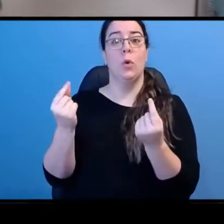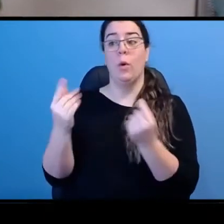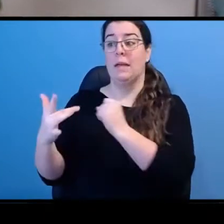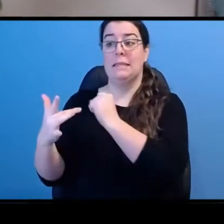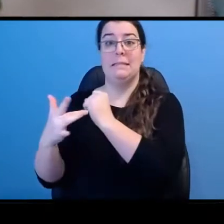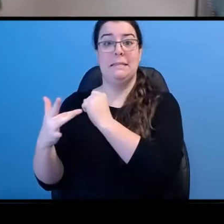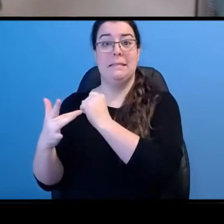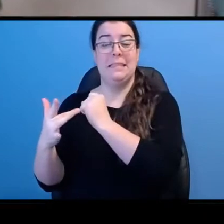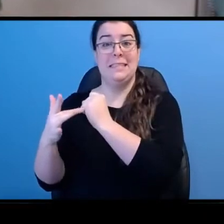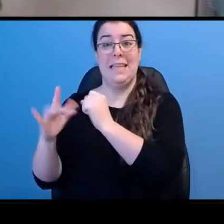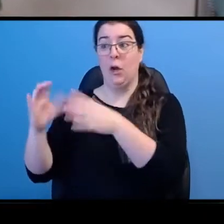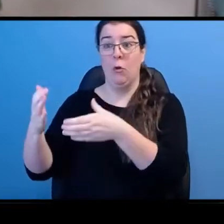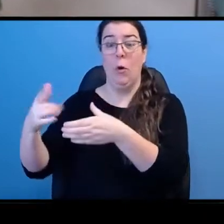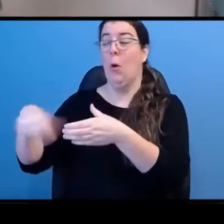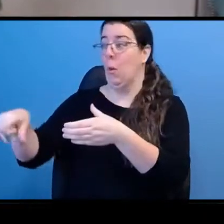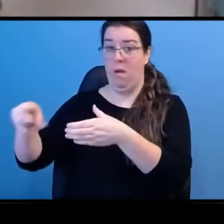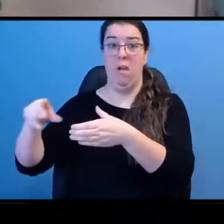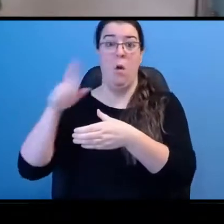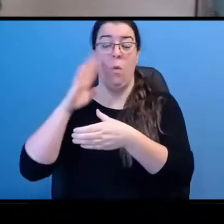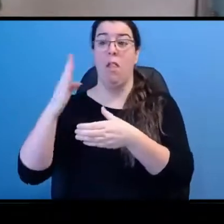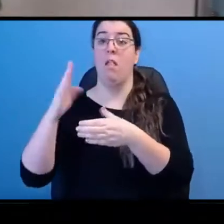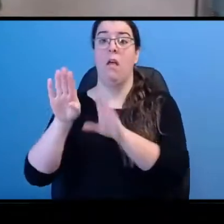us and we all got locked out this morning. So